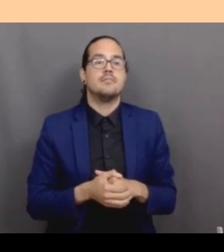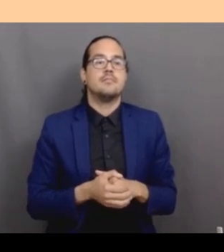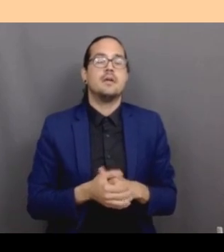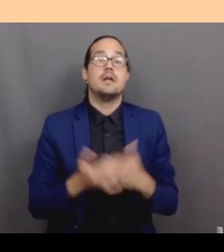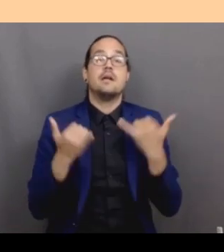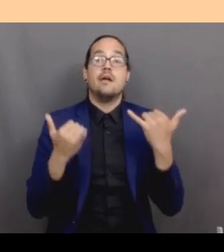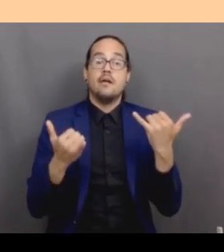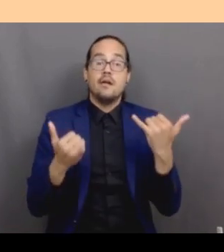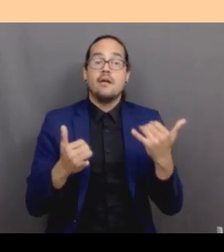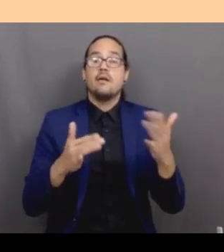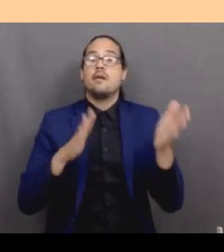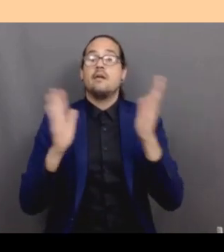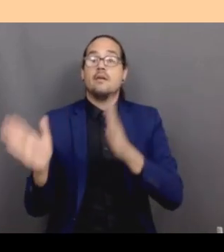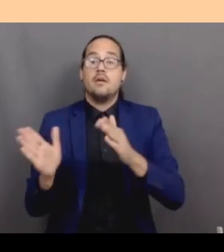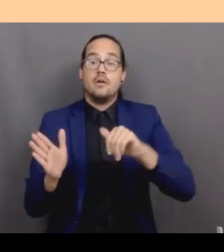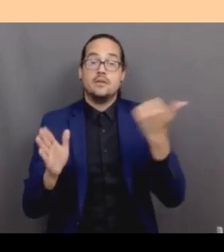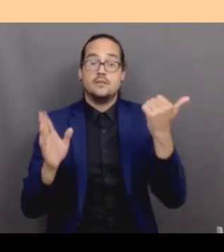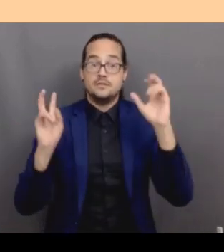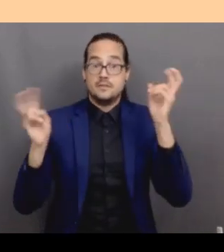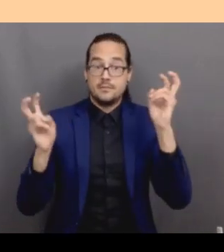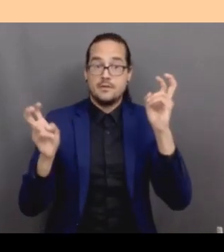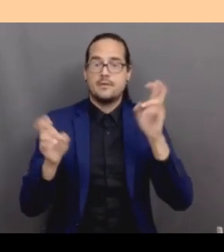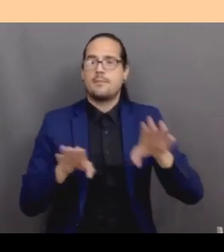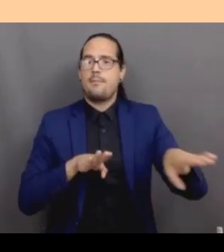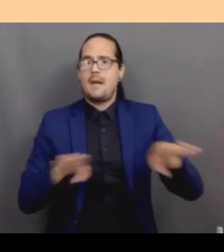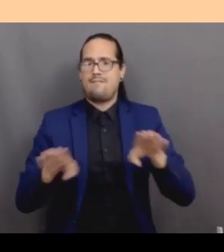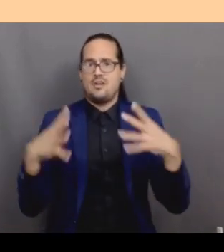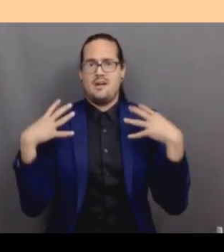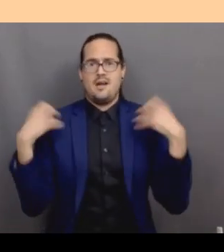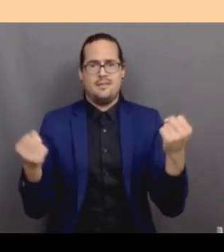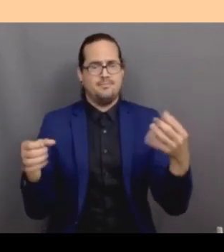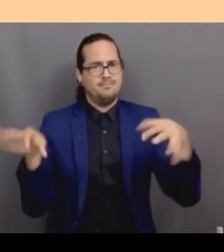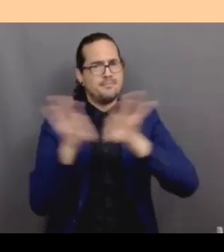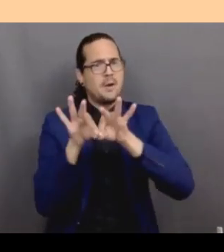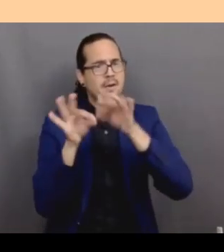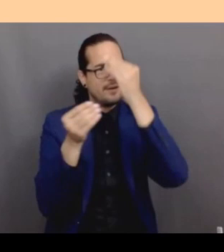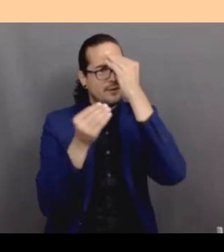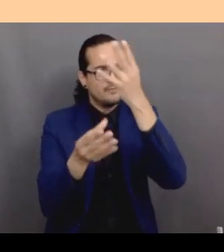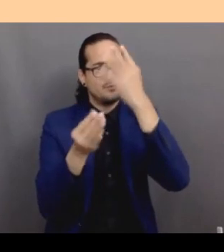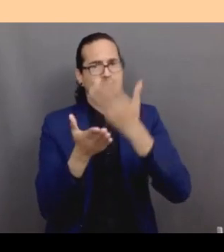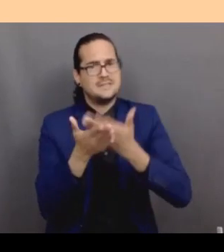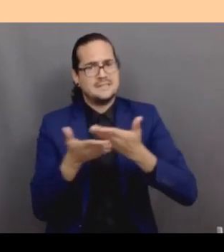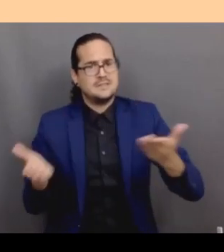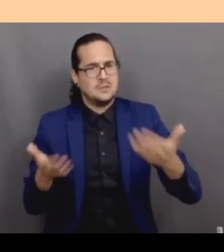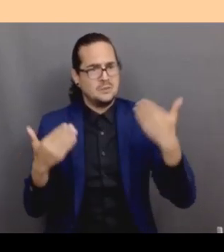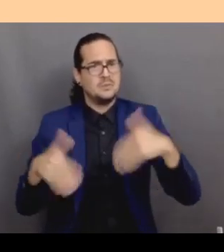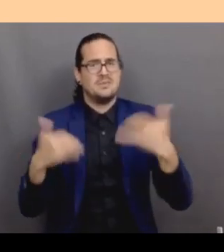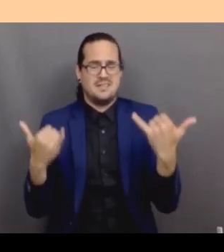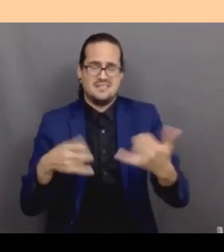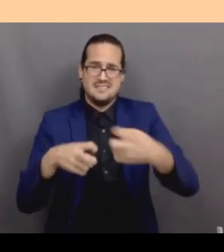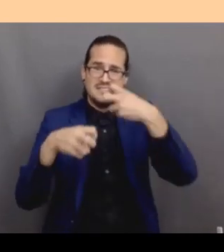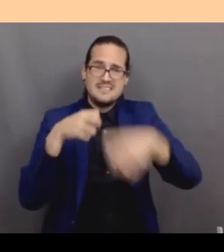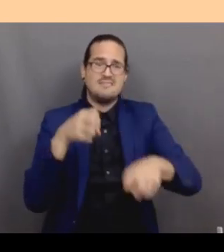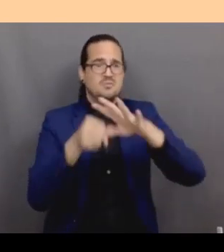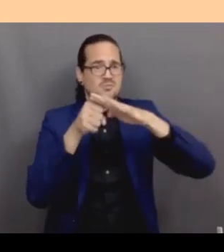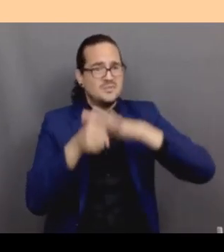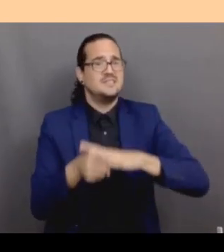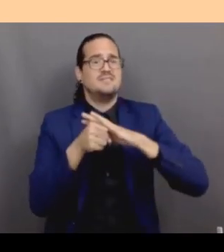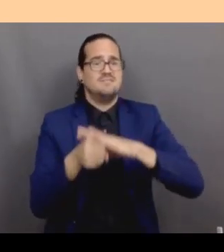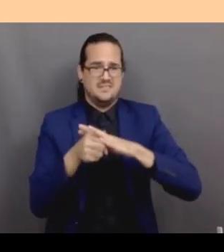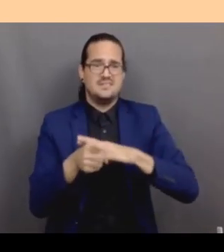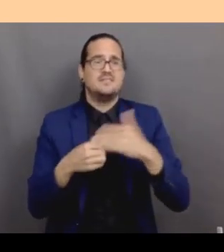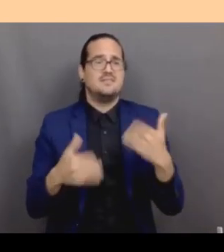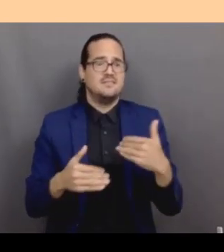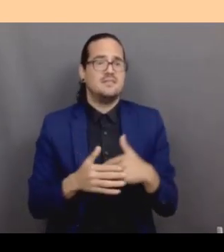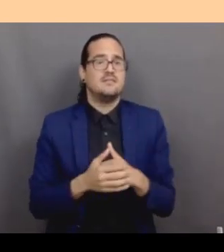community, which is during a very stressful and difficult time. We've seen, however, some drop in the number of our clients.